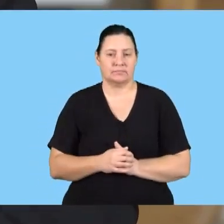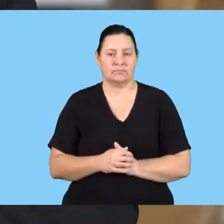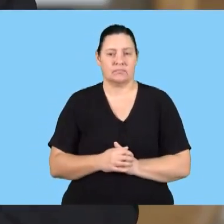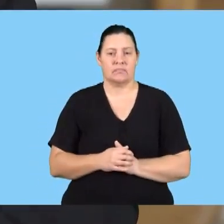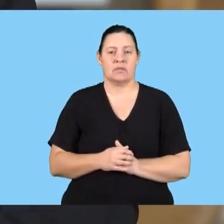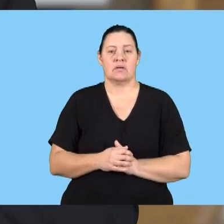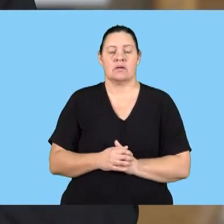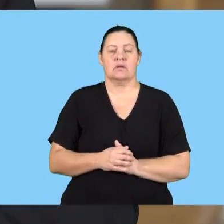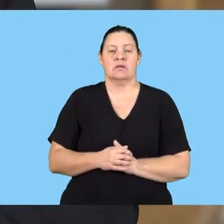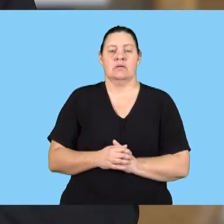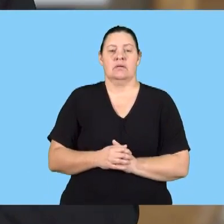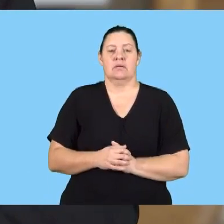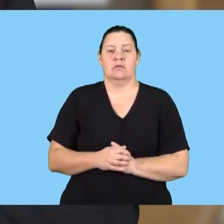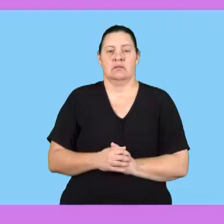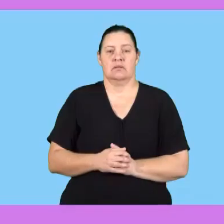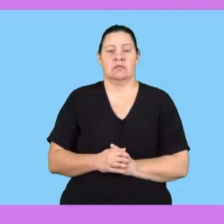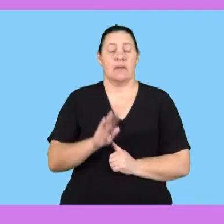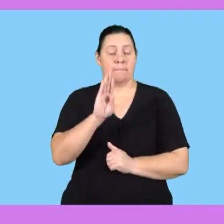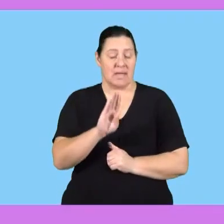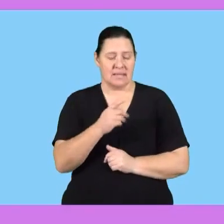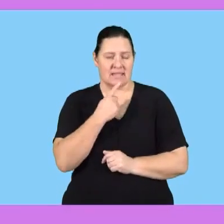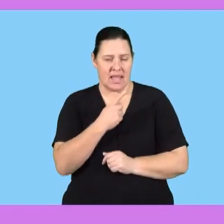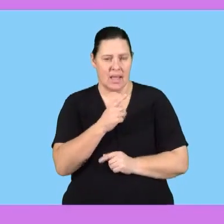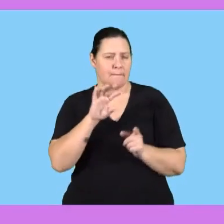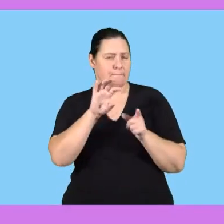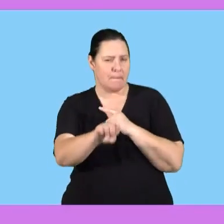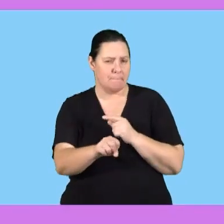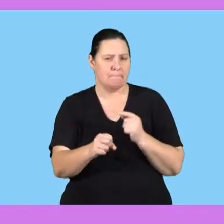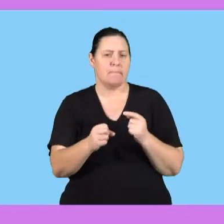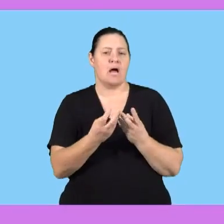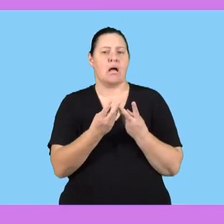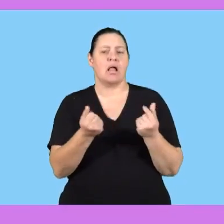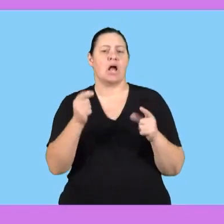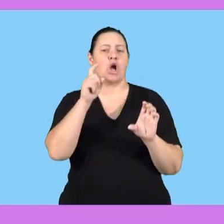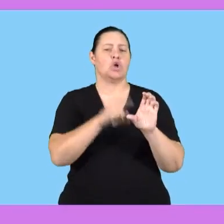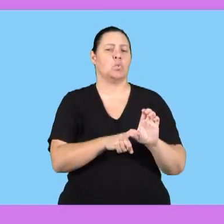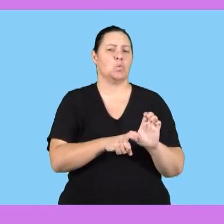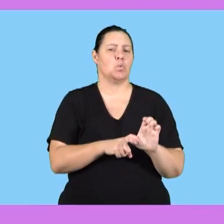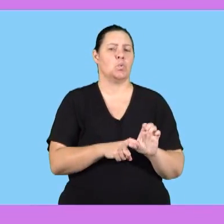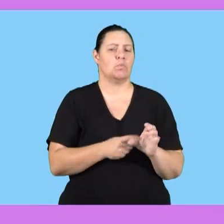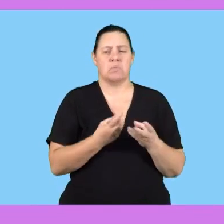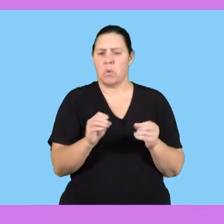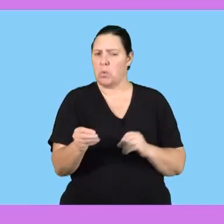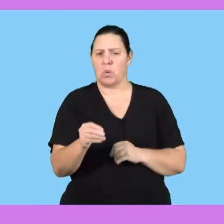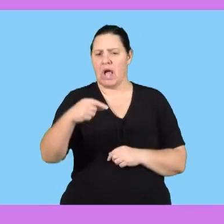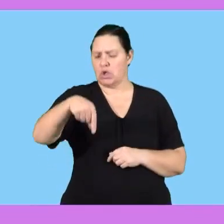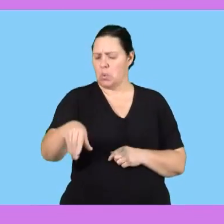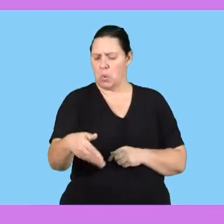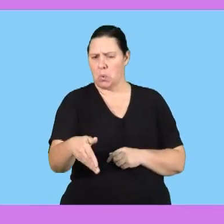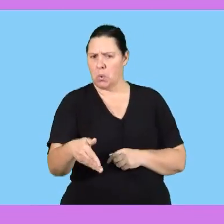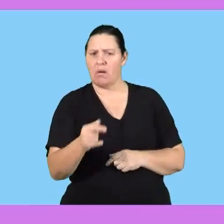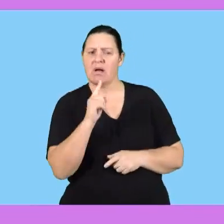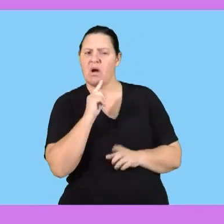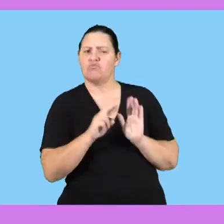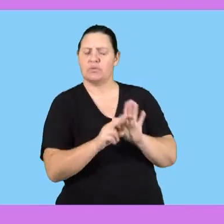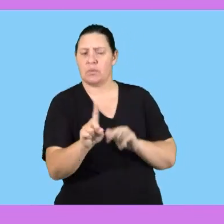question. Right, so the second question here indicates, determine the missing value Q. Right, now let's quickly look at